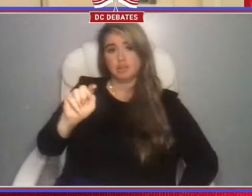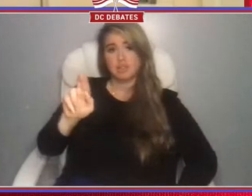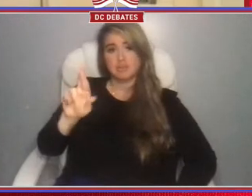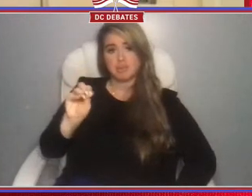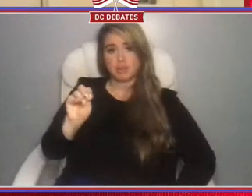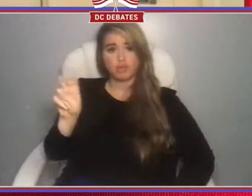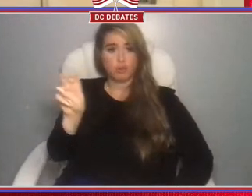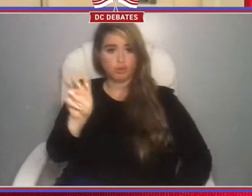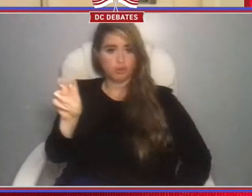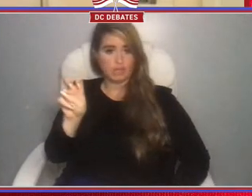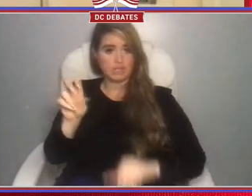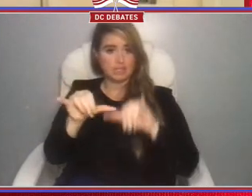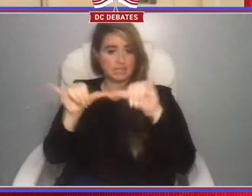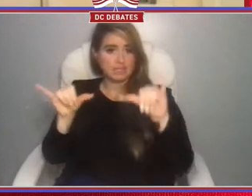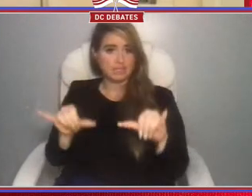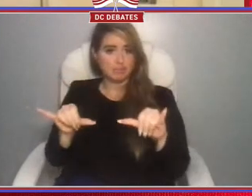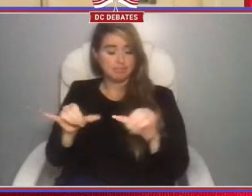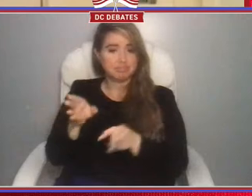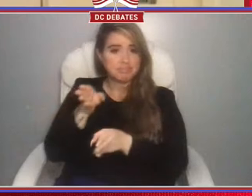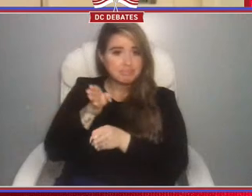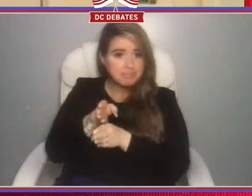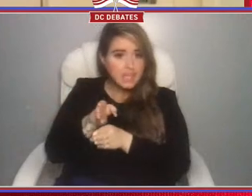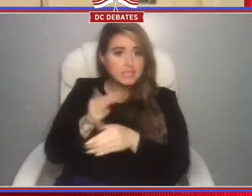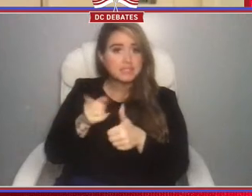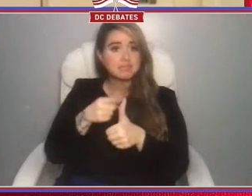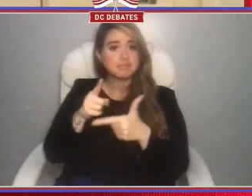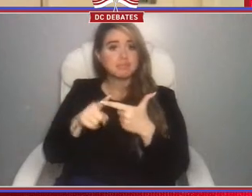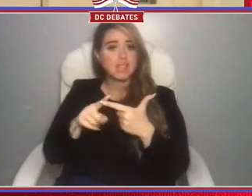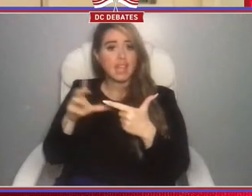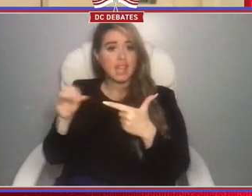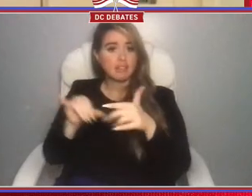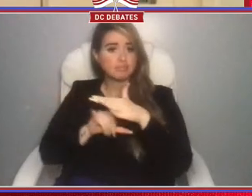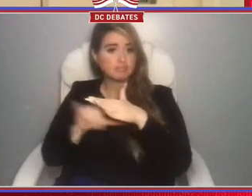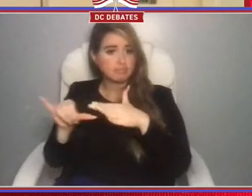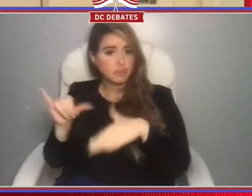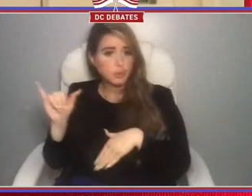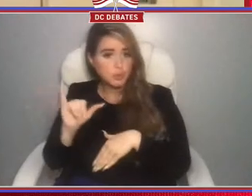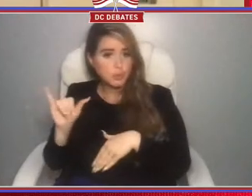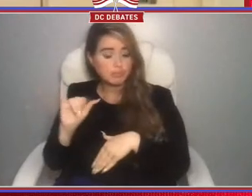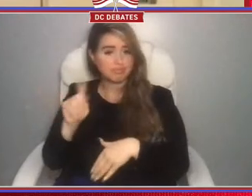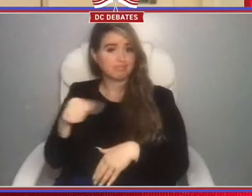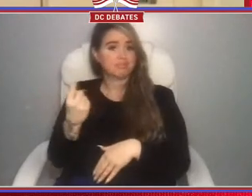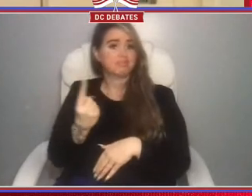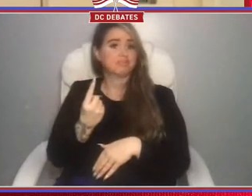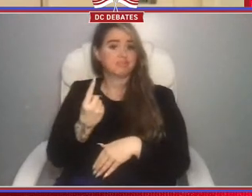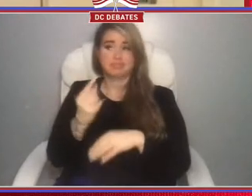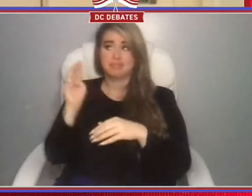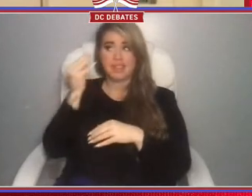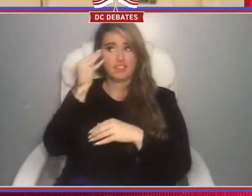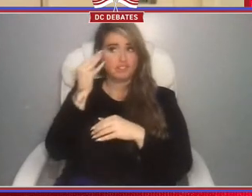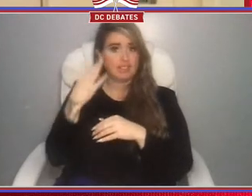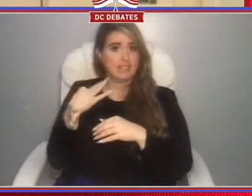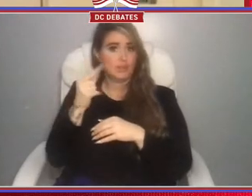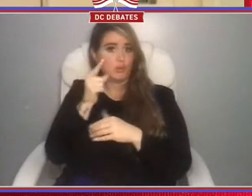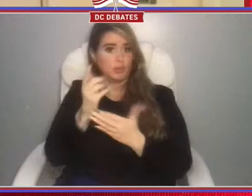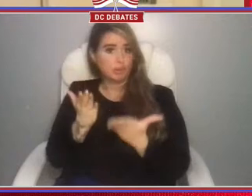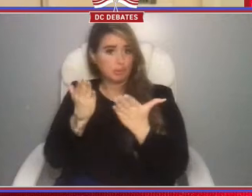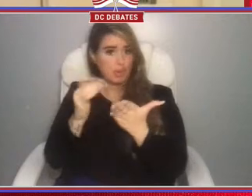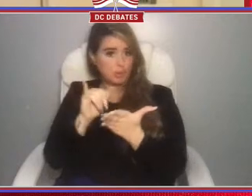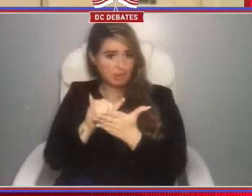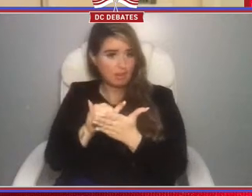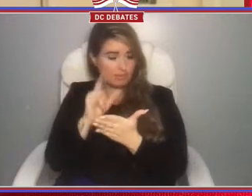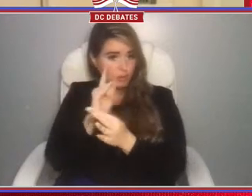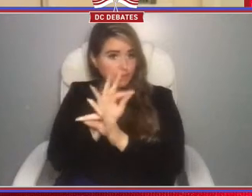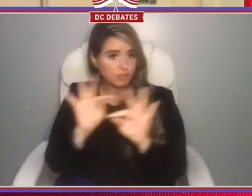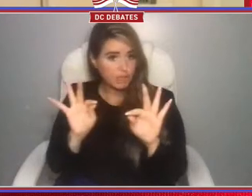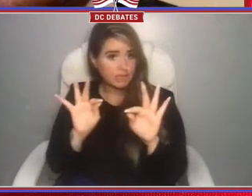land bus, and this includes the rail. In addition to that, we would extend the streetcar